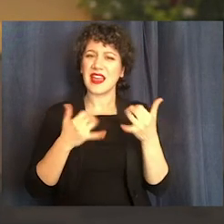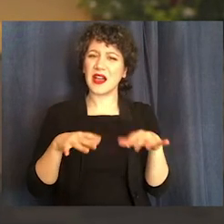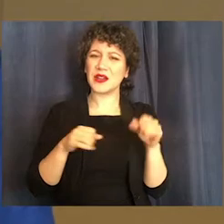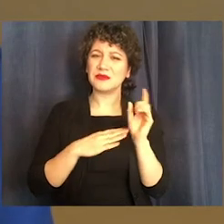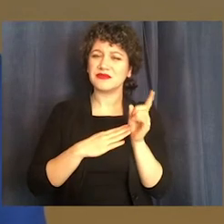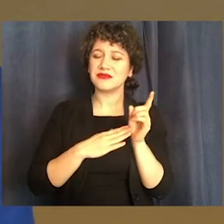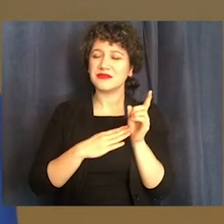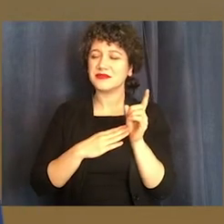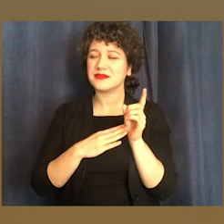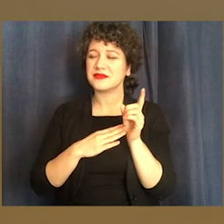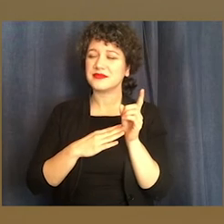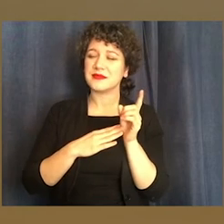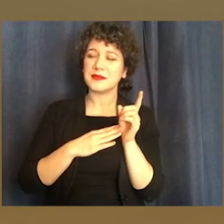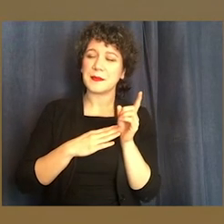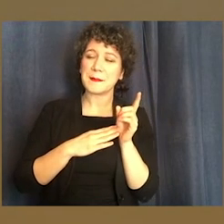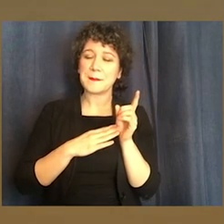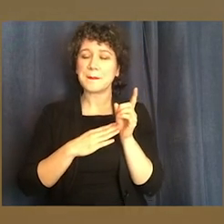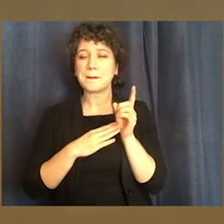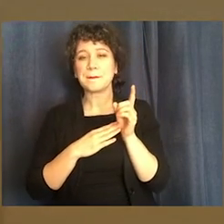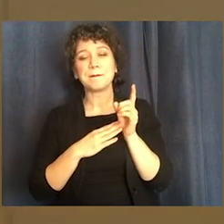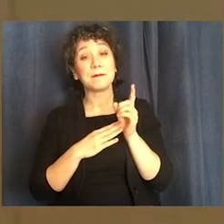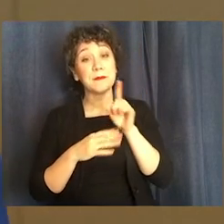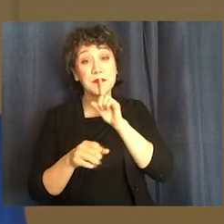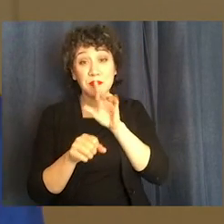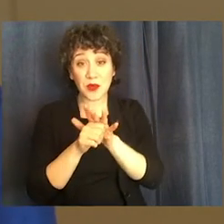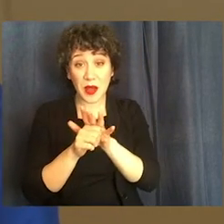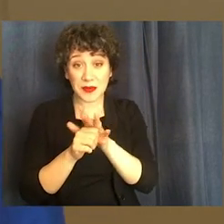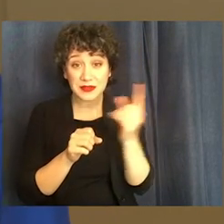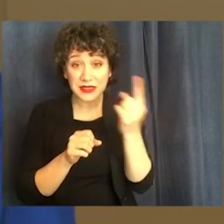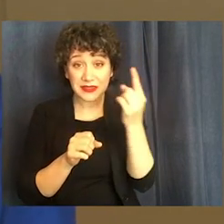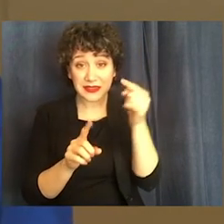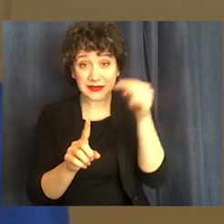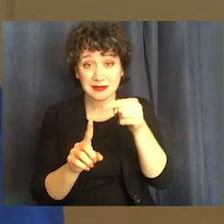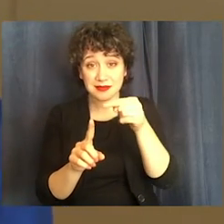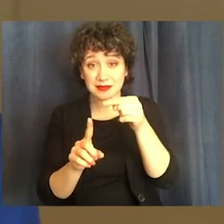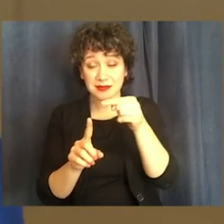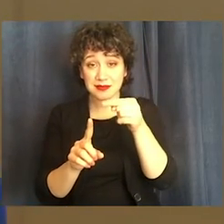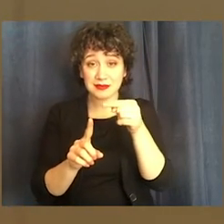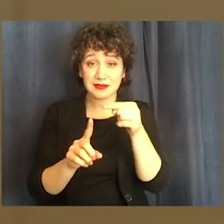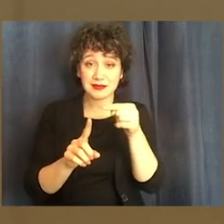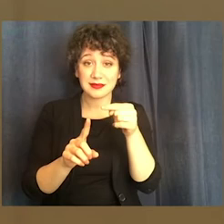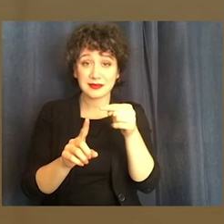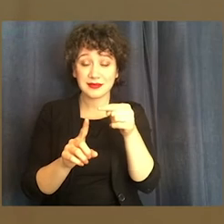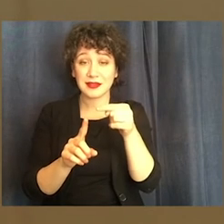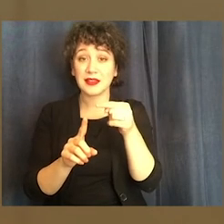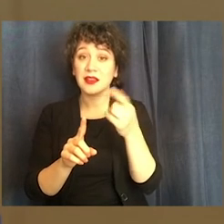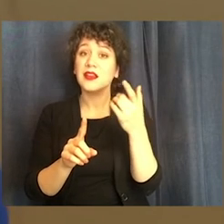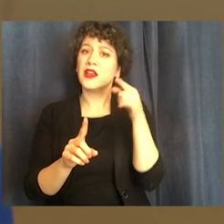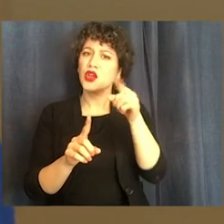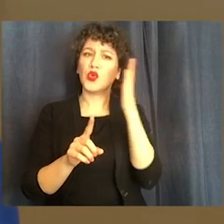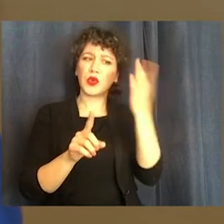that you'll stand by me forever. But if God forbid, fate should step in